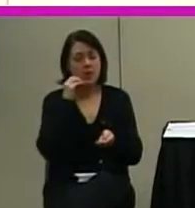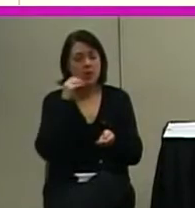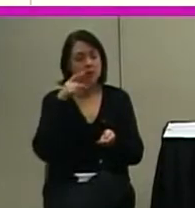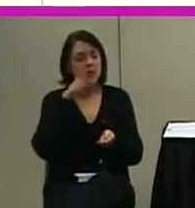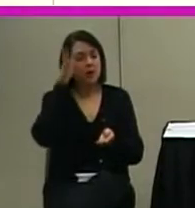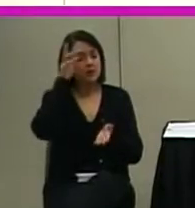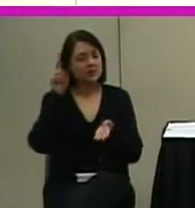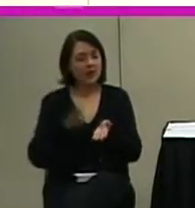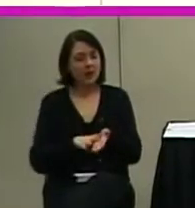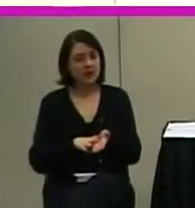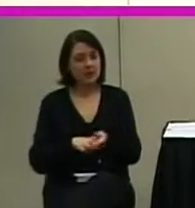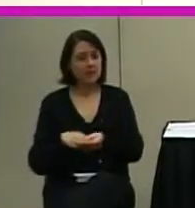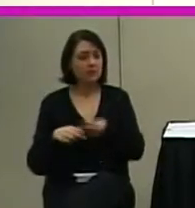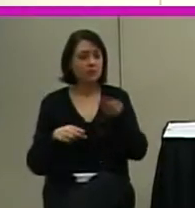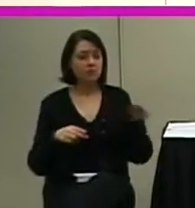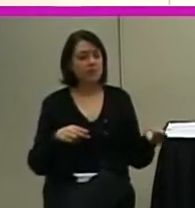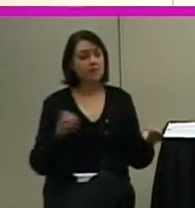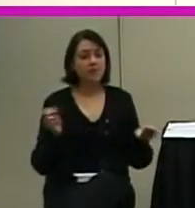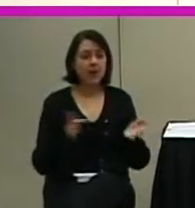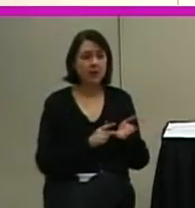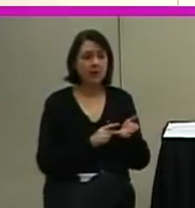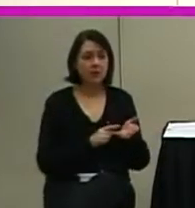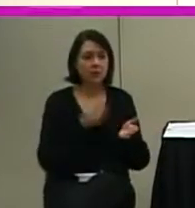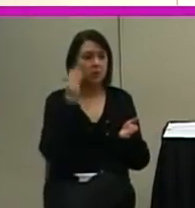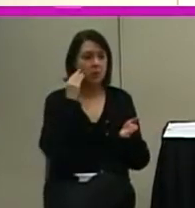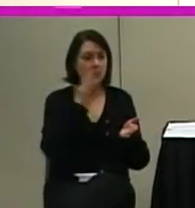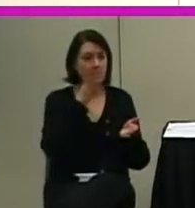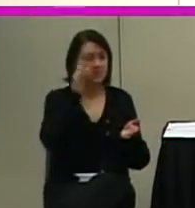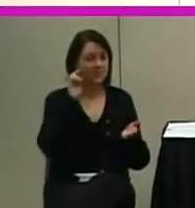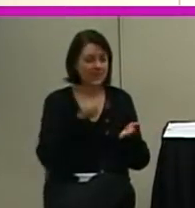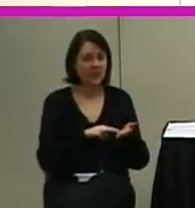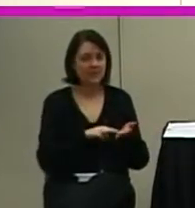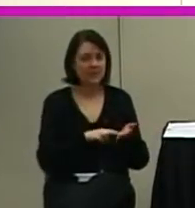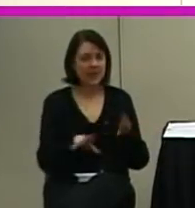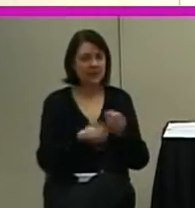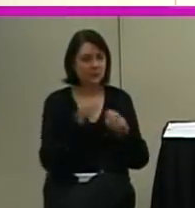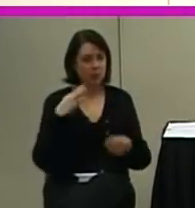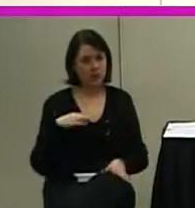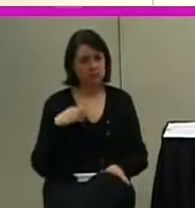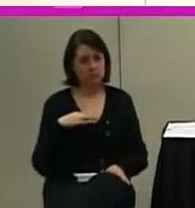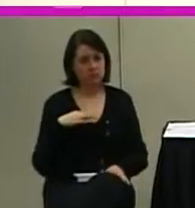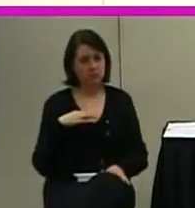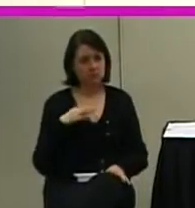an extra point just for bringing it in. So we know your parents have seen it. That's what we'd like.